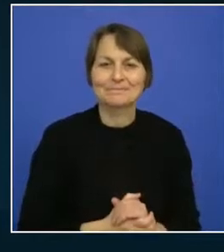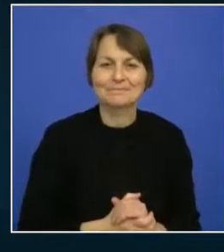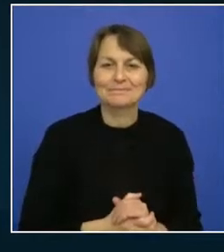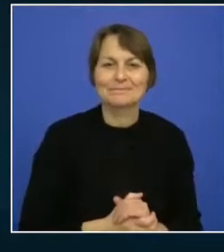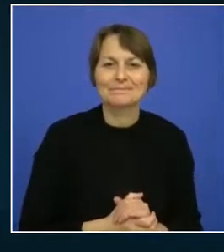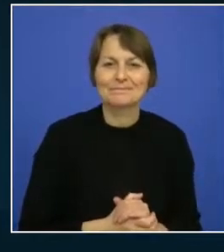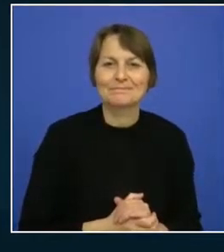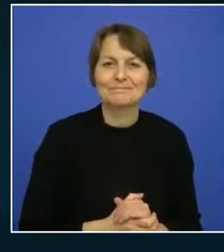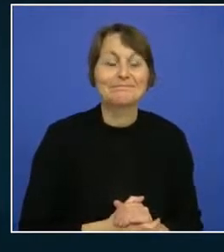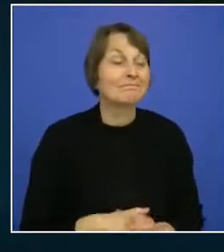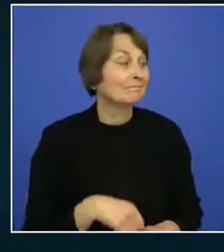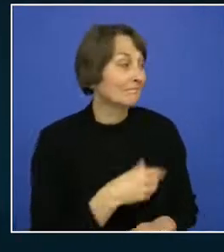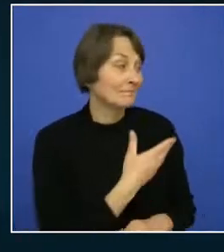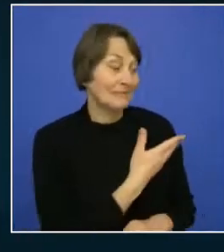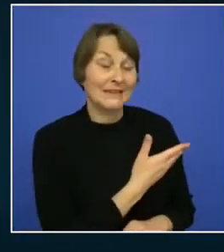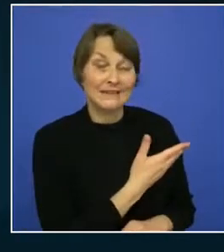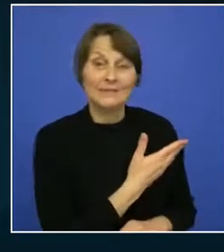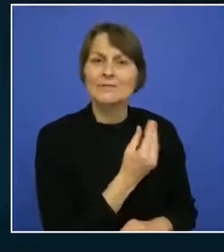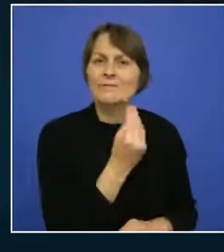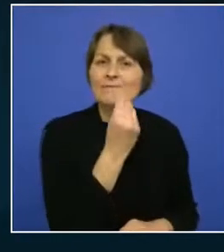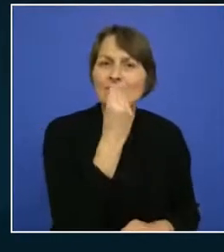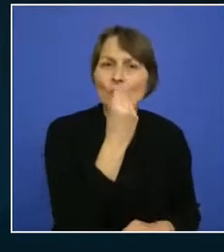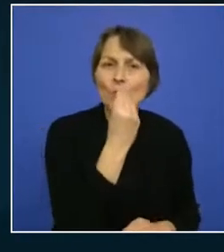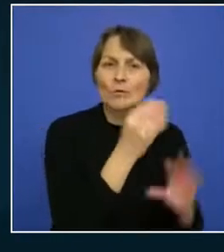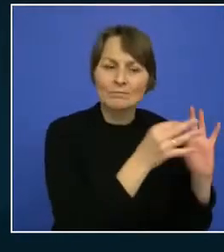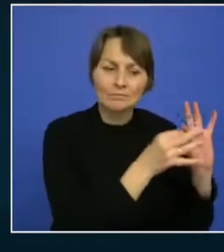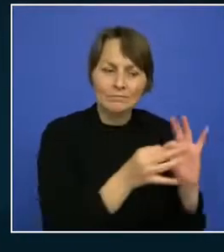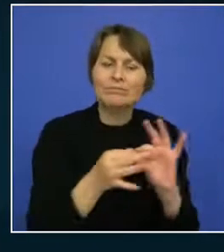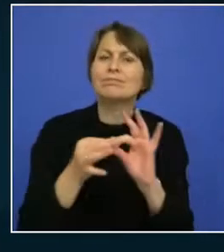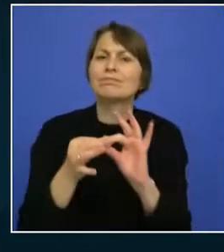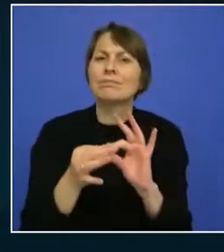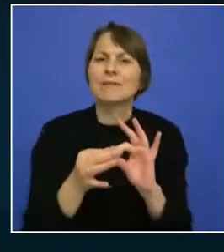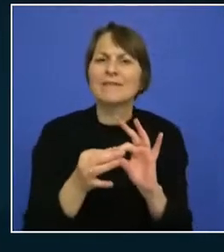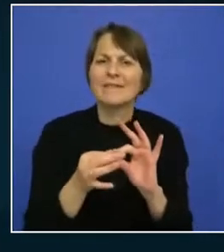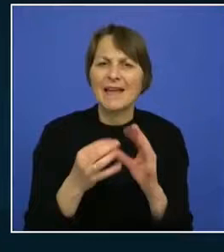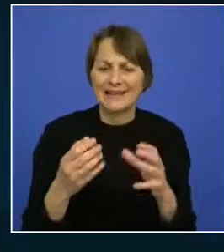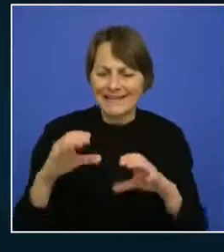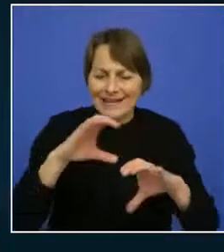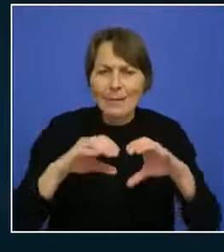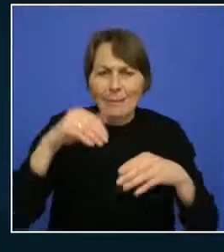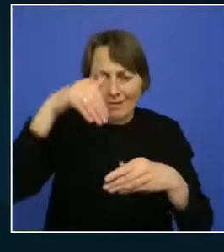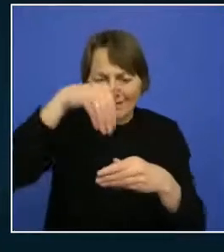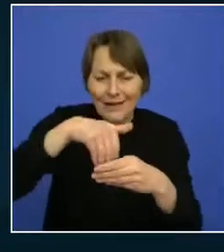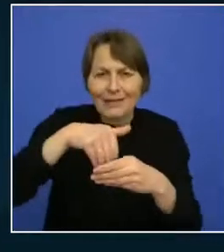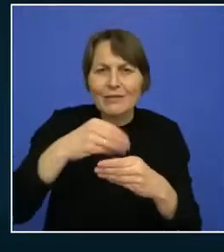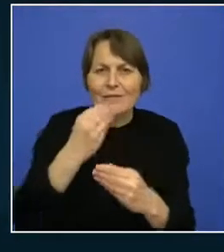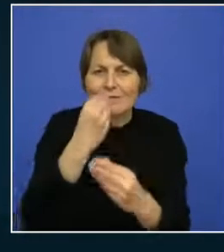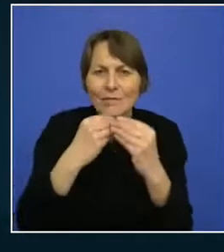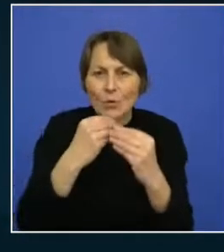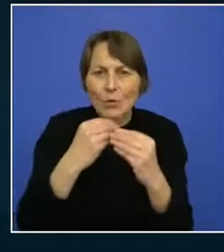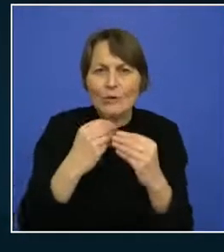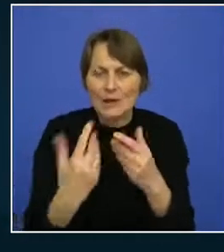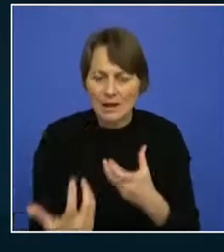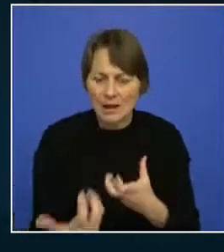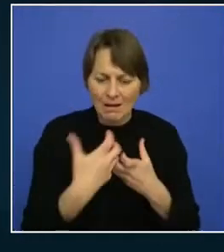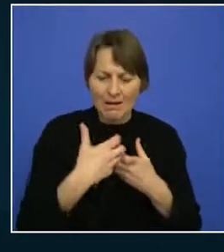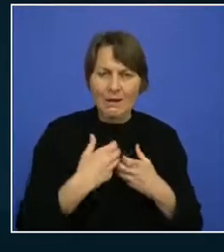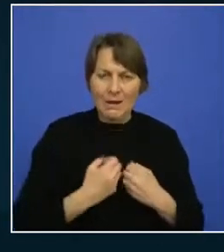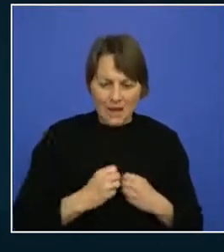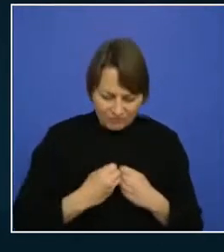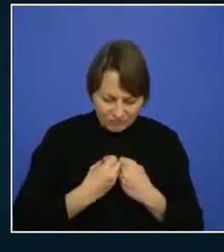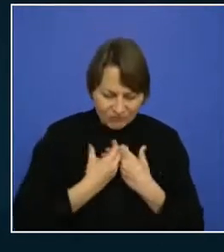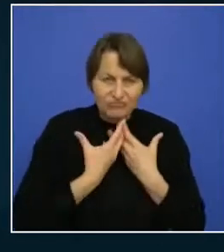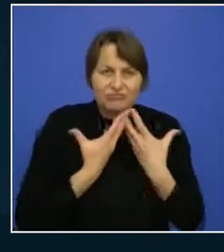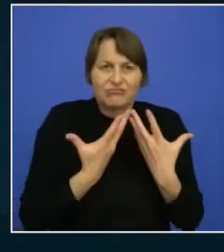nutrition graph was to connect food by phytochemicals in the food to reactions in your body to diseases and